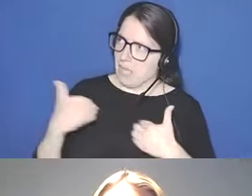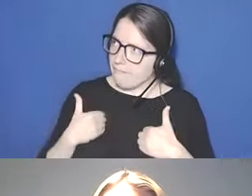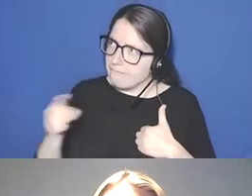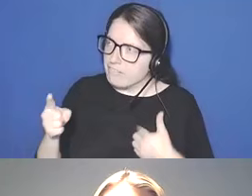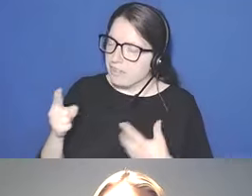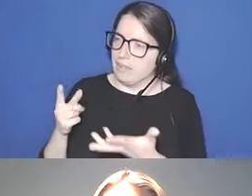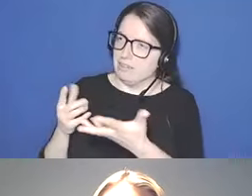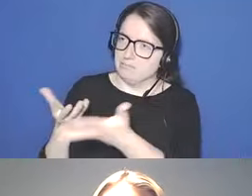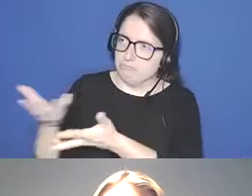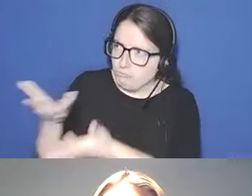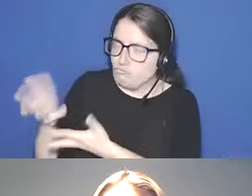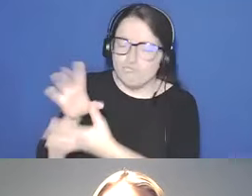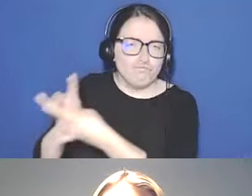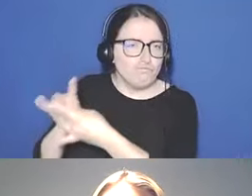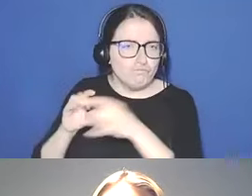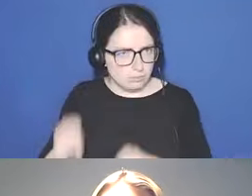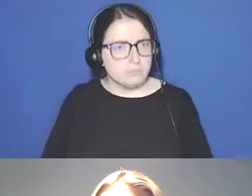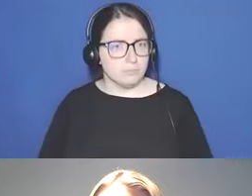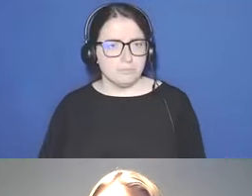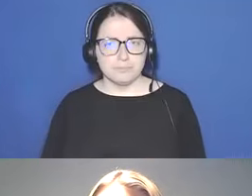these differences.